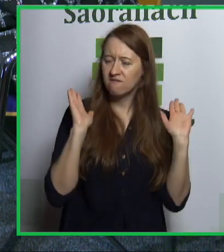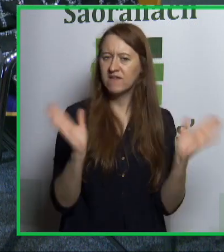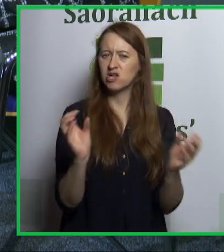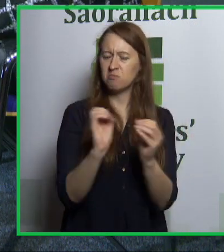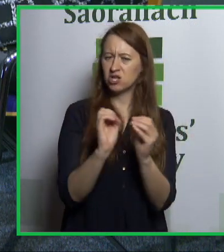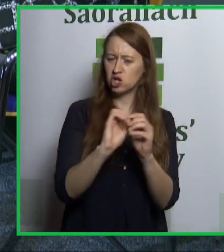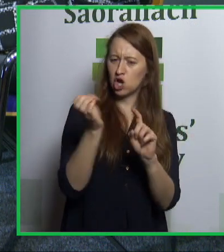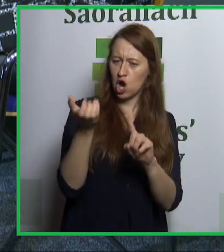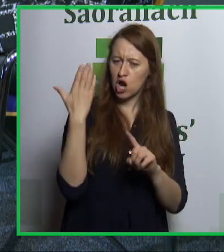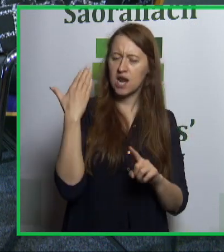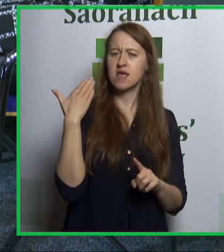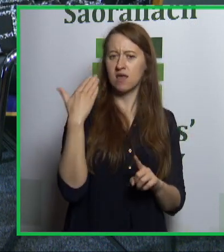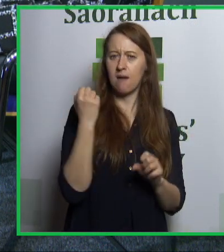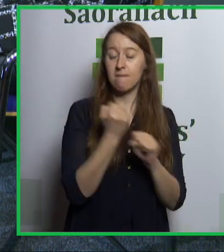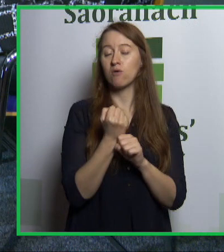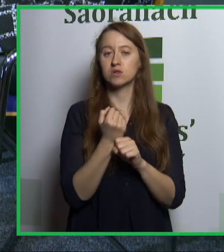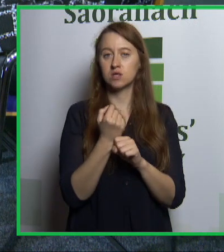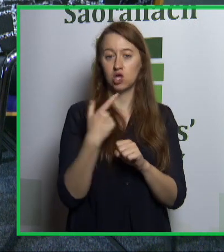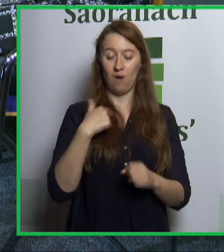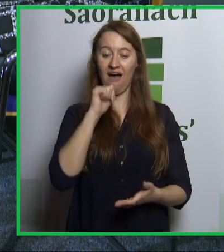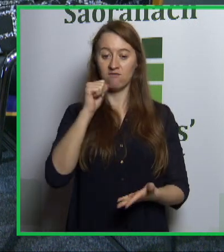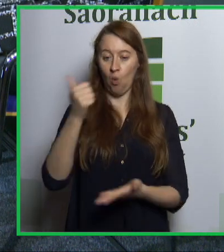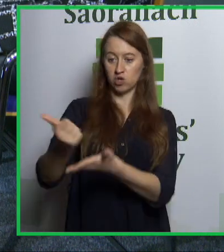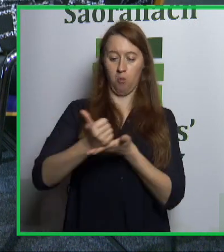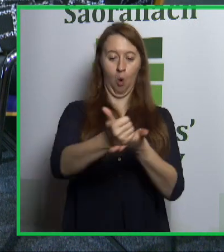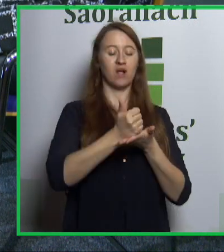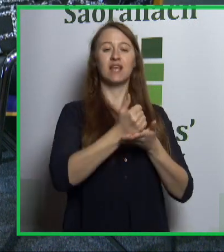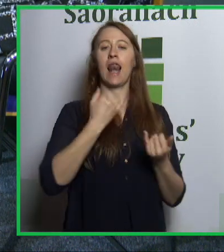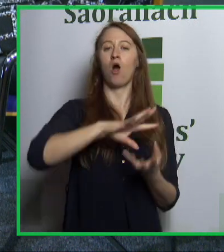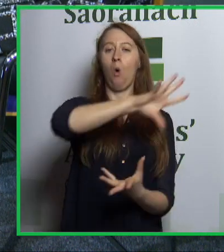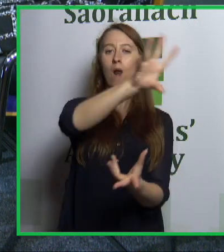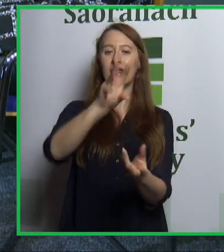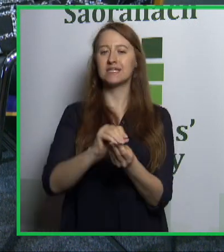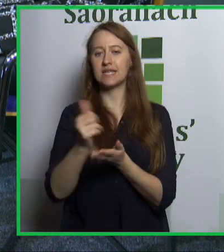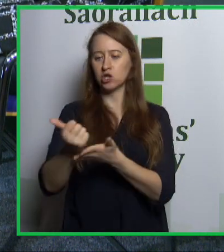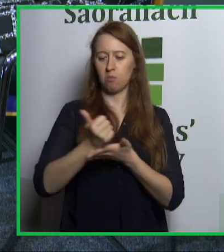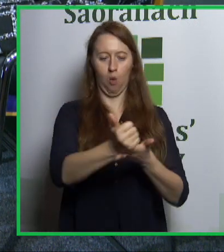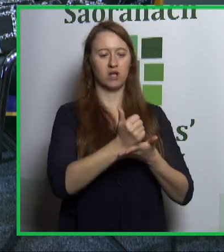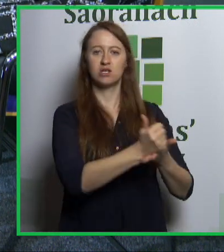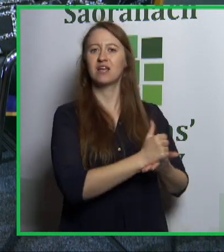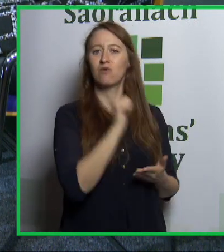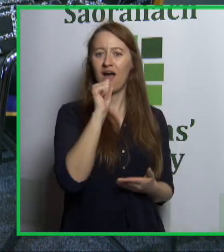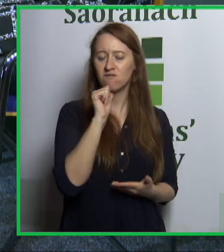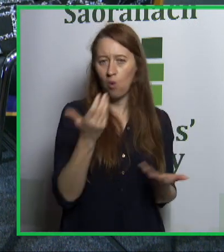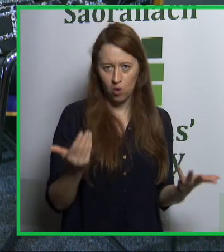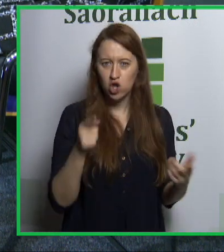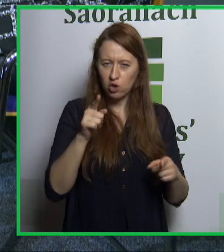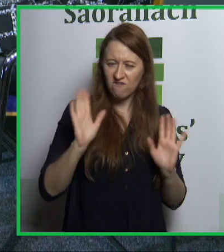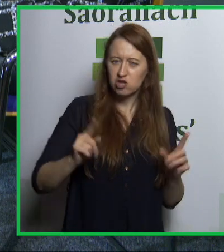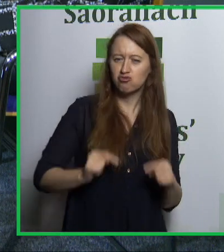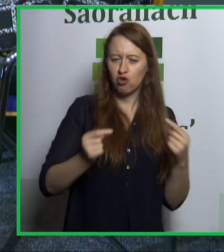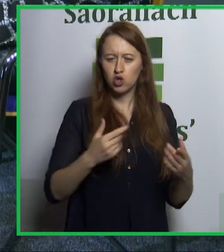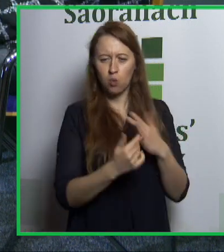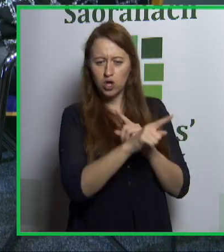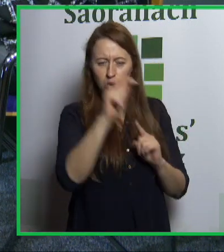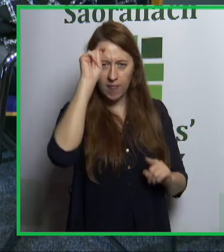with young people, with that lack of wraparound supports, holistic approaches to seeing people who are struggling. Yeah, I suppose